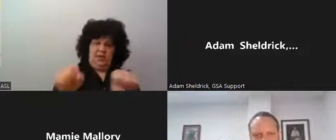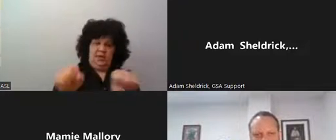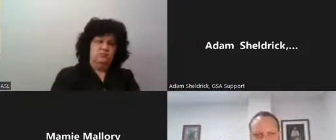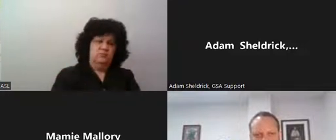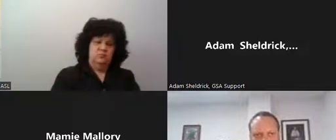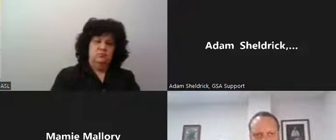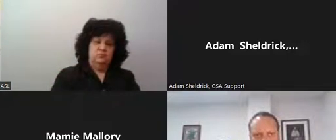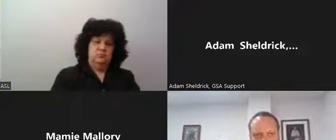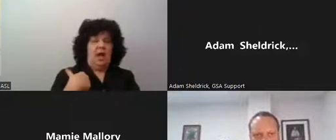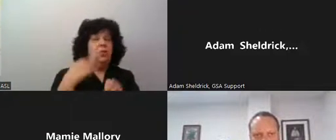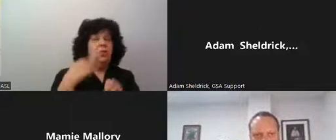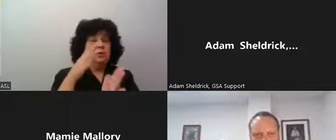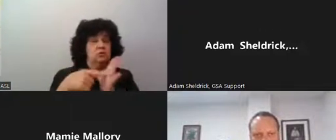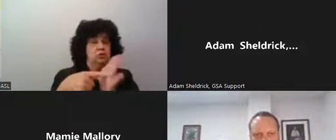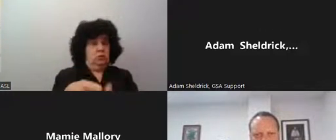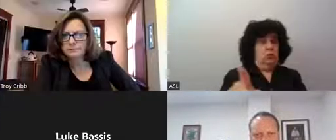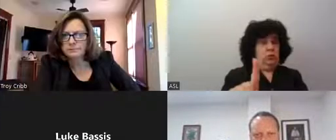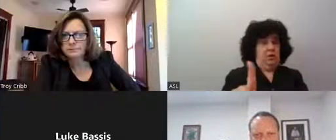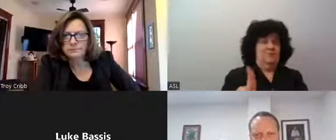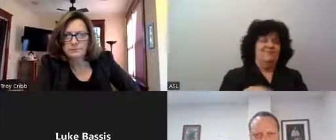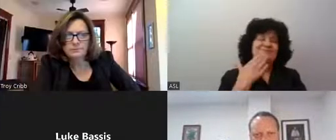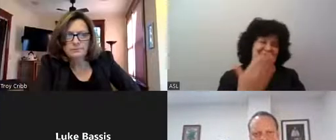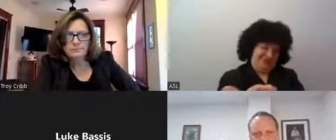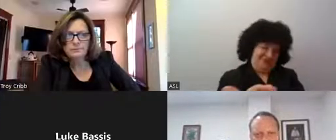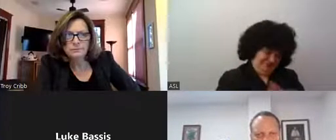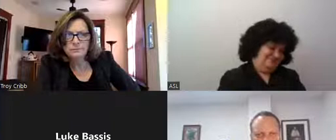We can help show you where that is. Great, thanks, Nicholas.